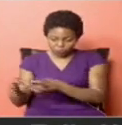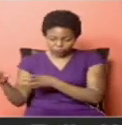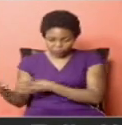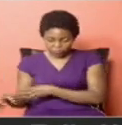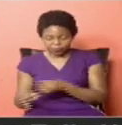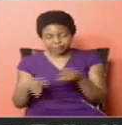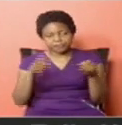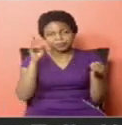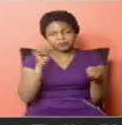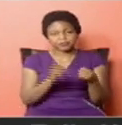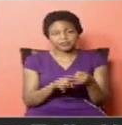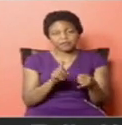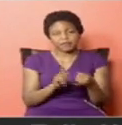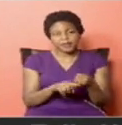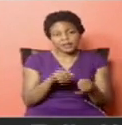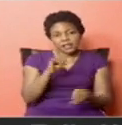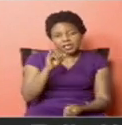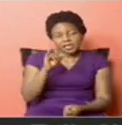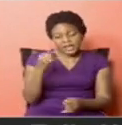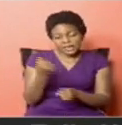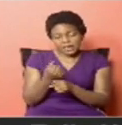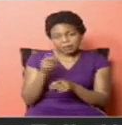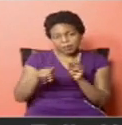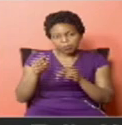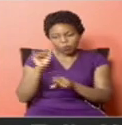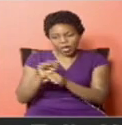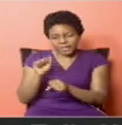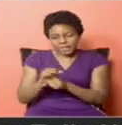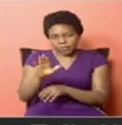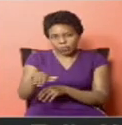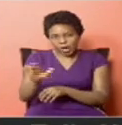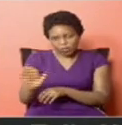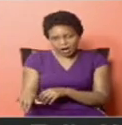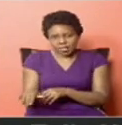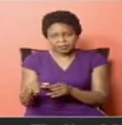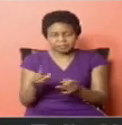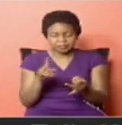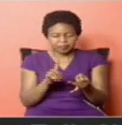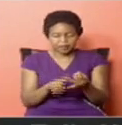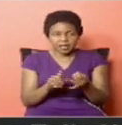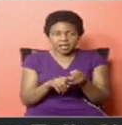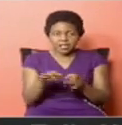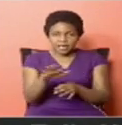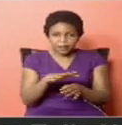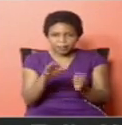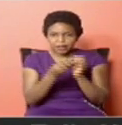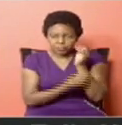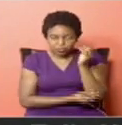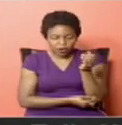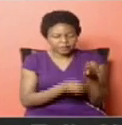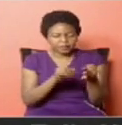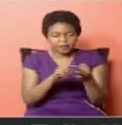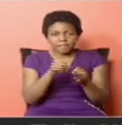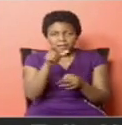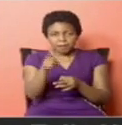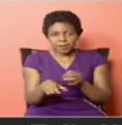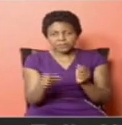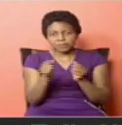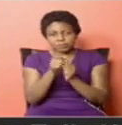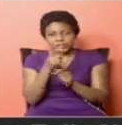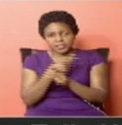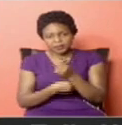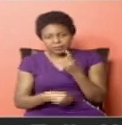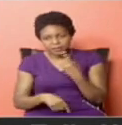the informal sector workers, the urban poor, persons with disabilities, as already